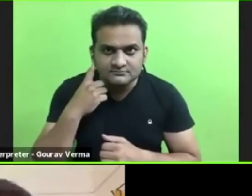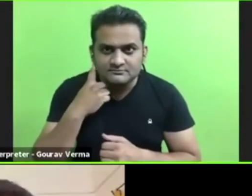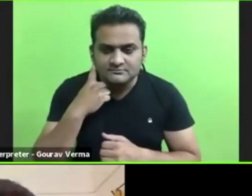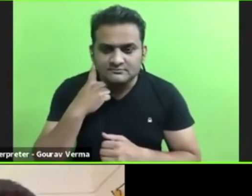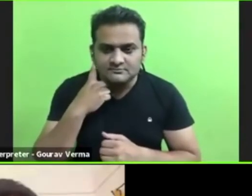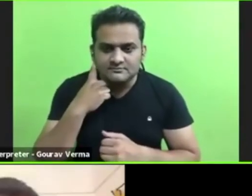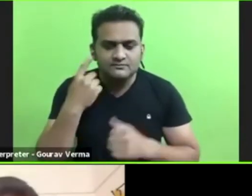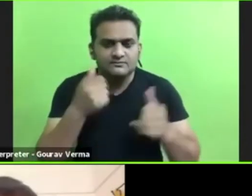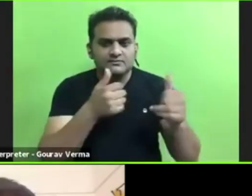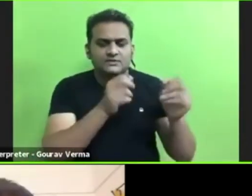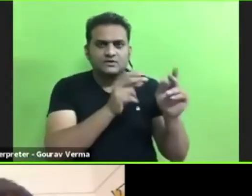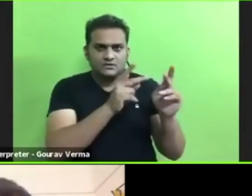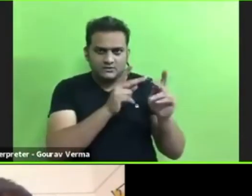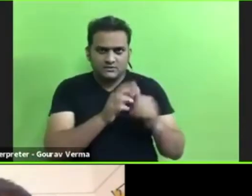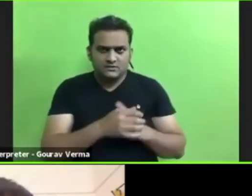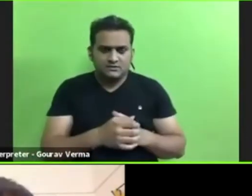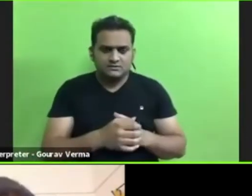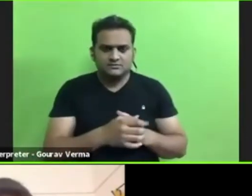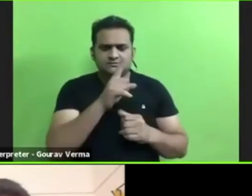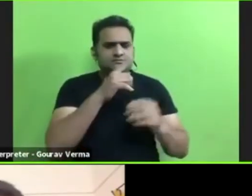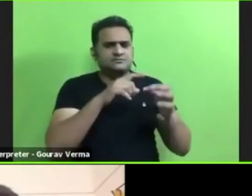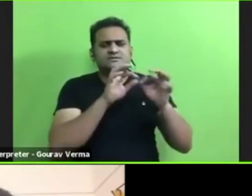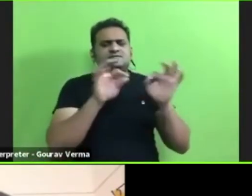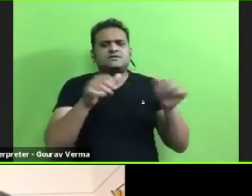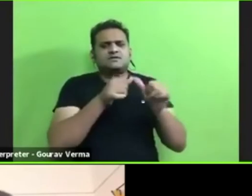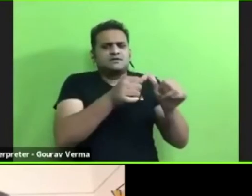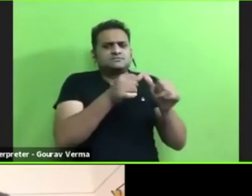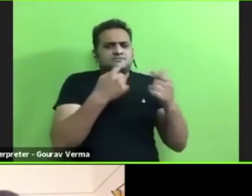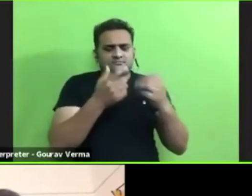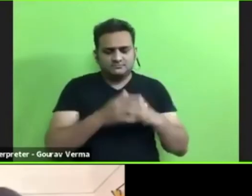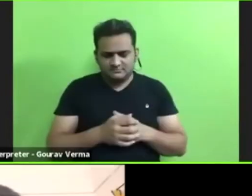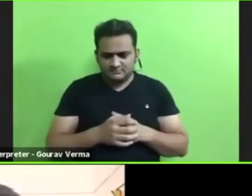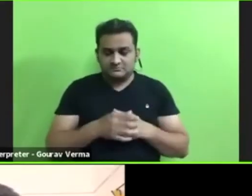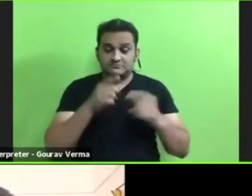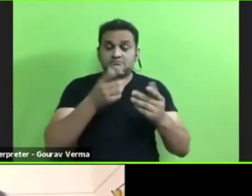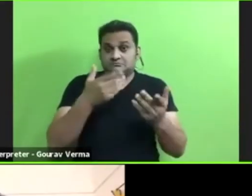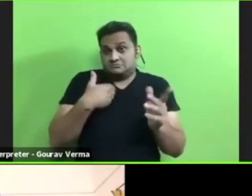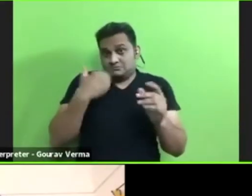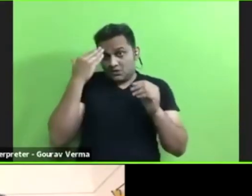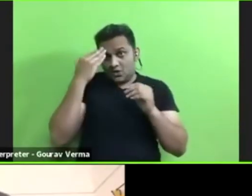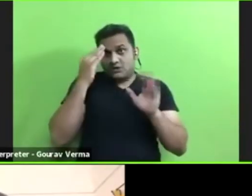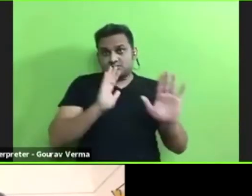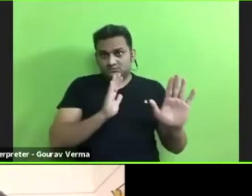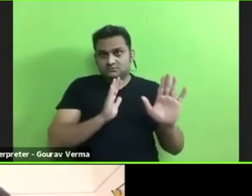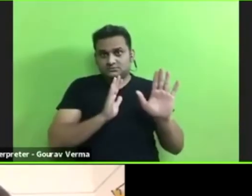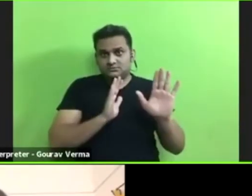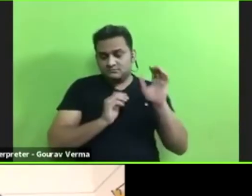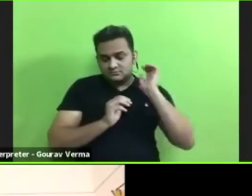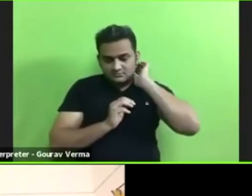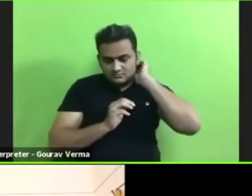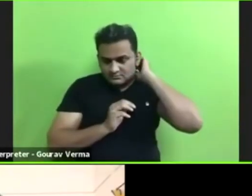So, okay. One simple answer first would be, to my knowledge, Suraj,